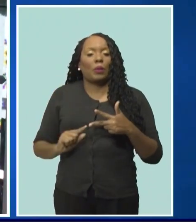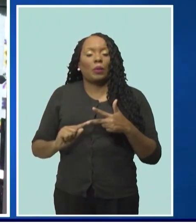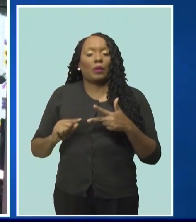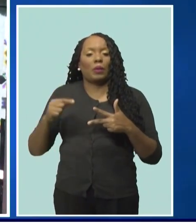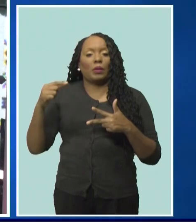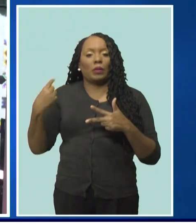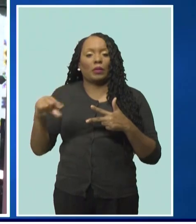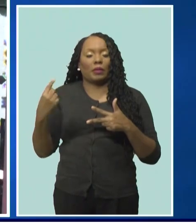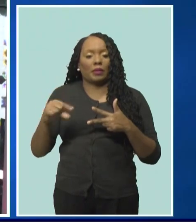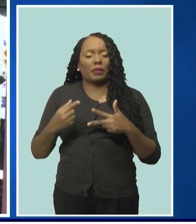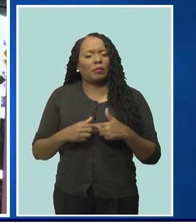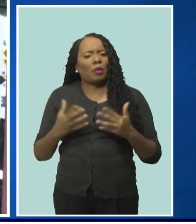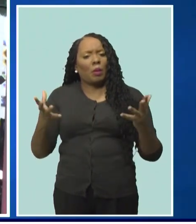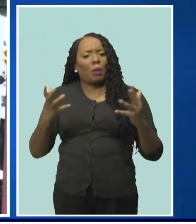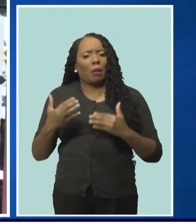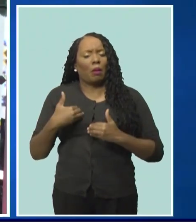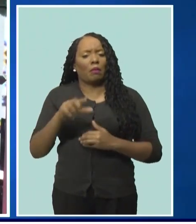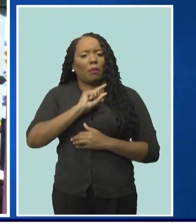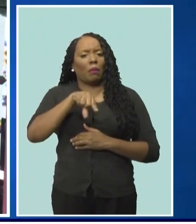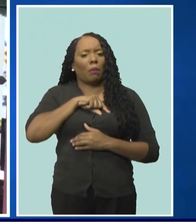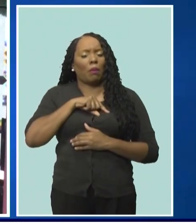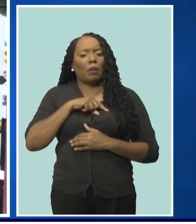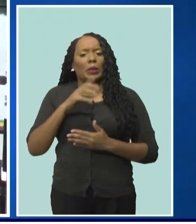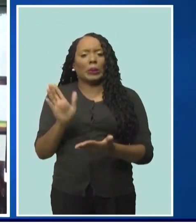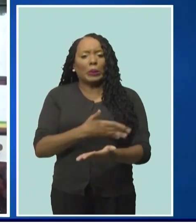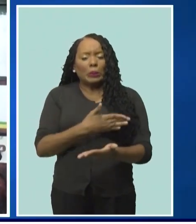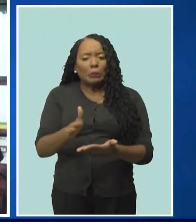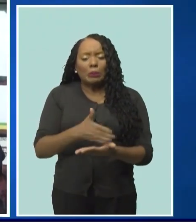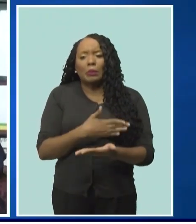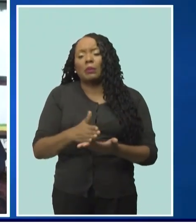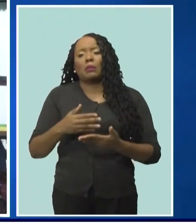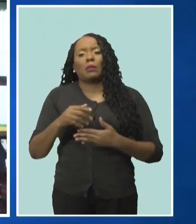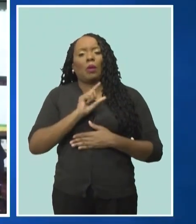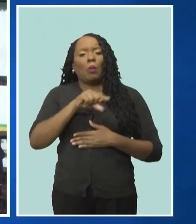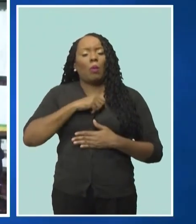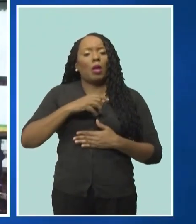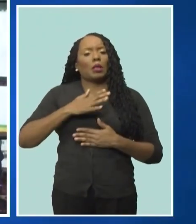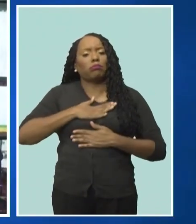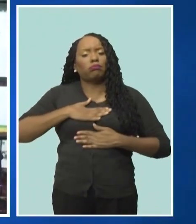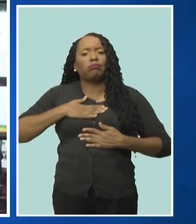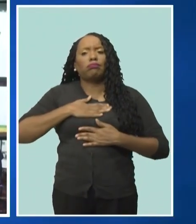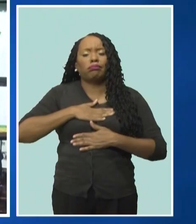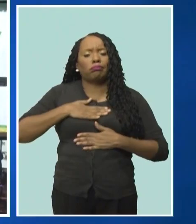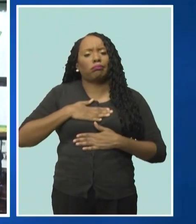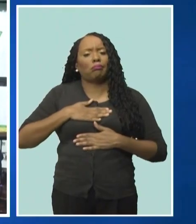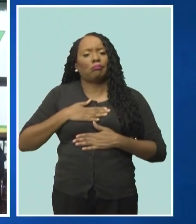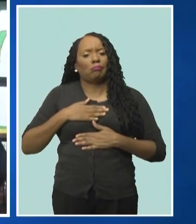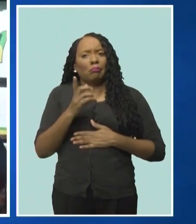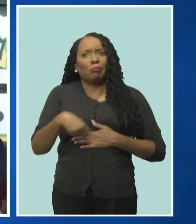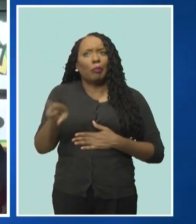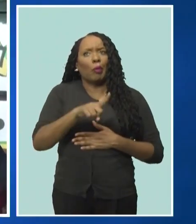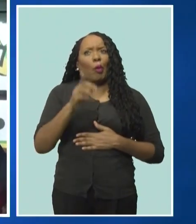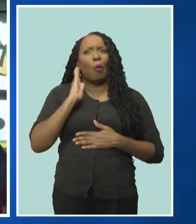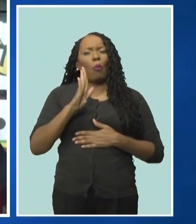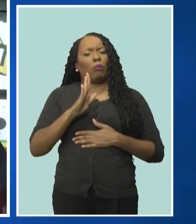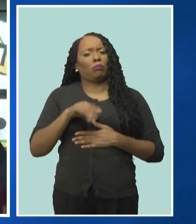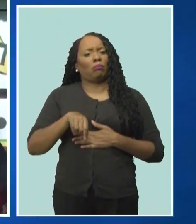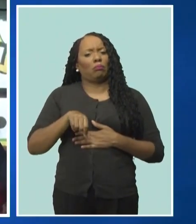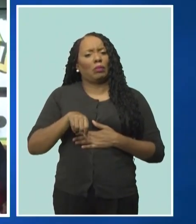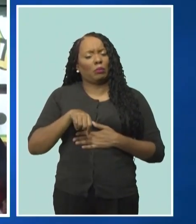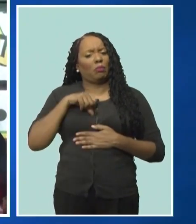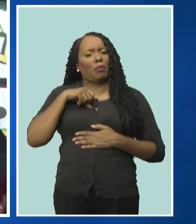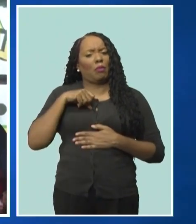quality entertainment, not only quality entertainment through events, but events that Barbadians can benefit from and can be proud of